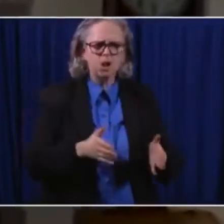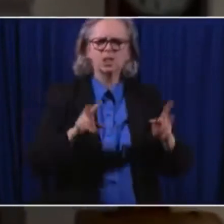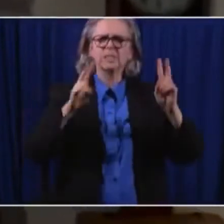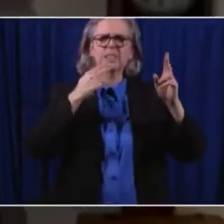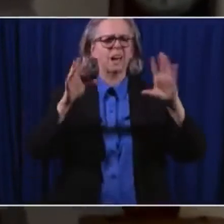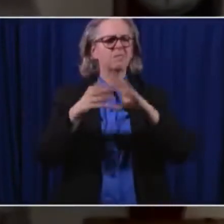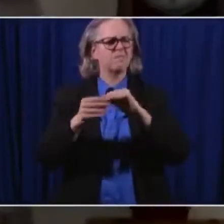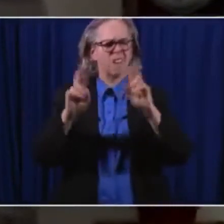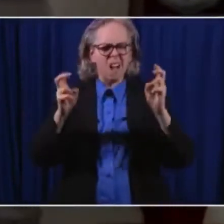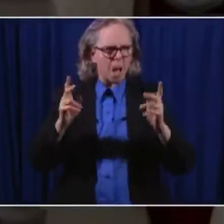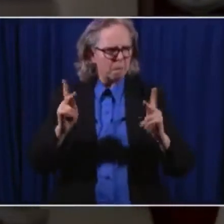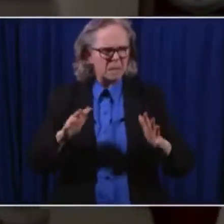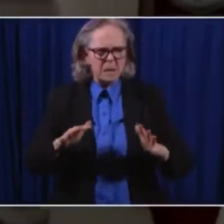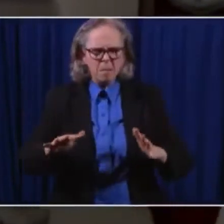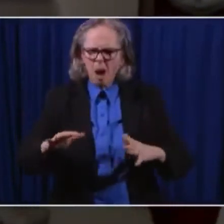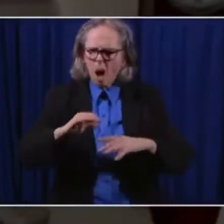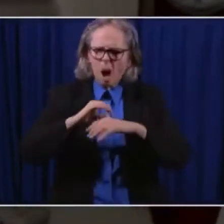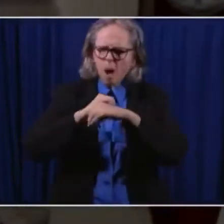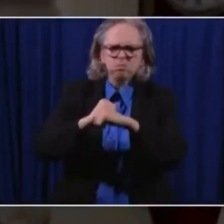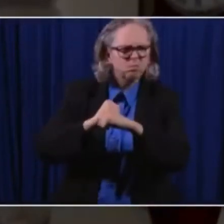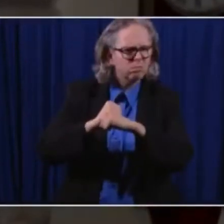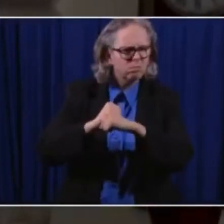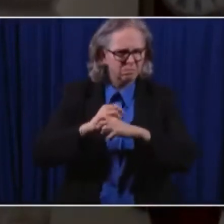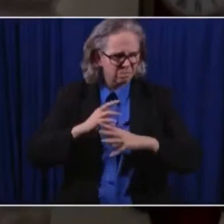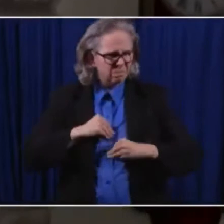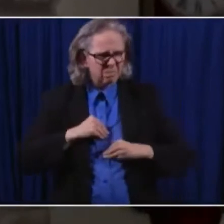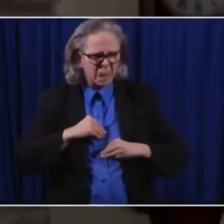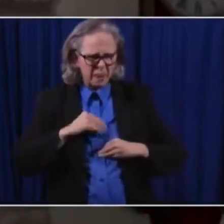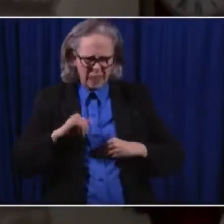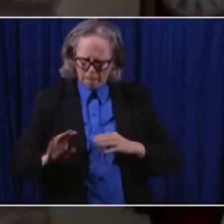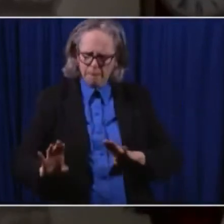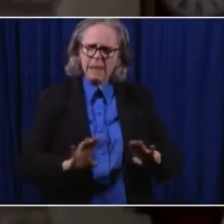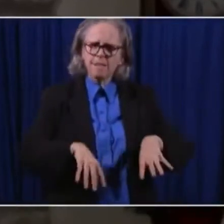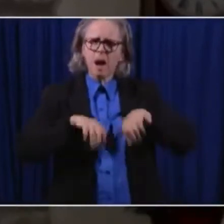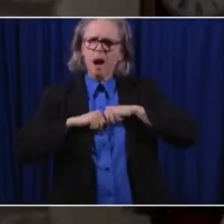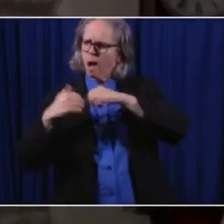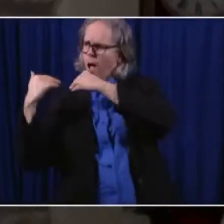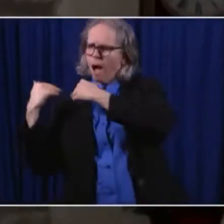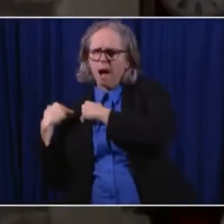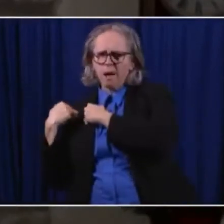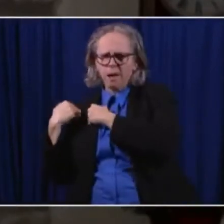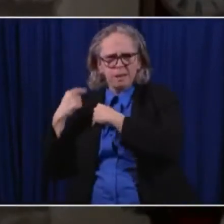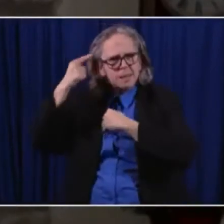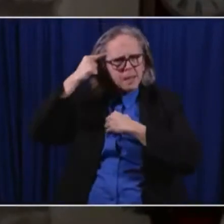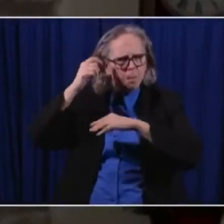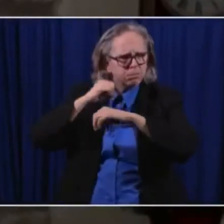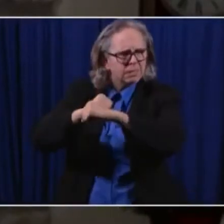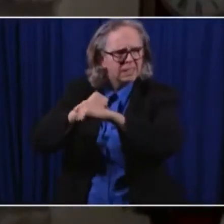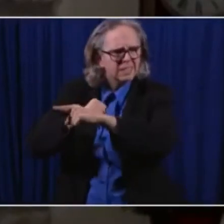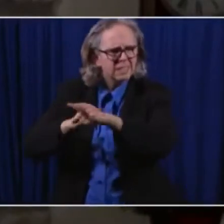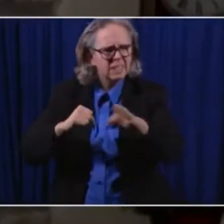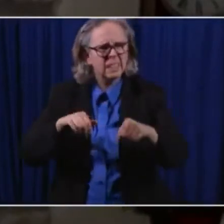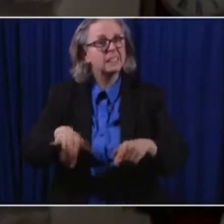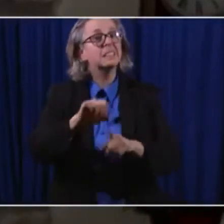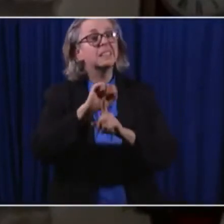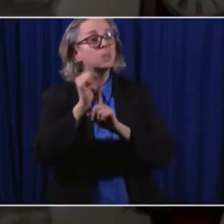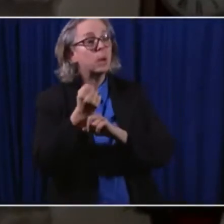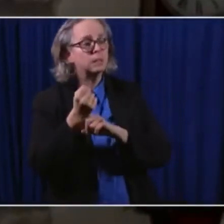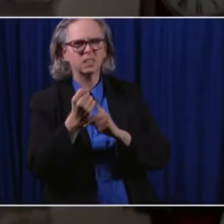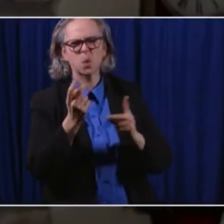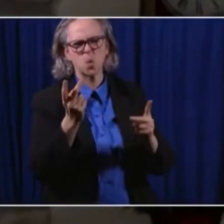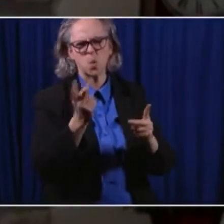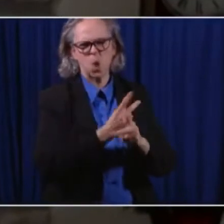helped to not make things worse. Not enough to make things better, but enough to not make things worse. And I